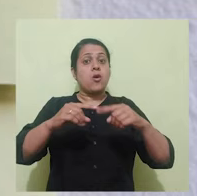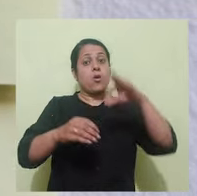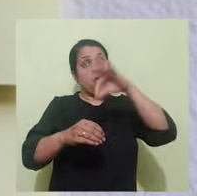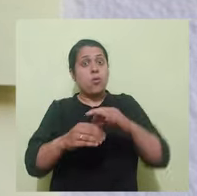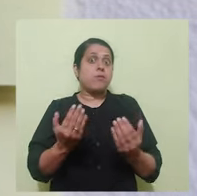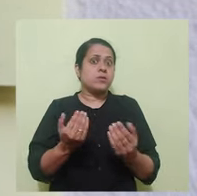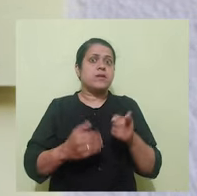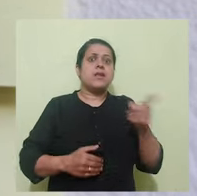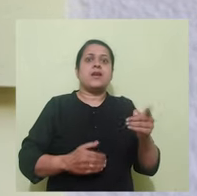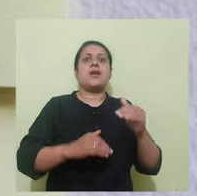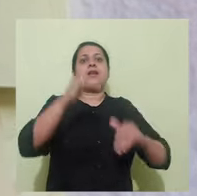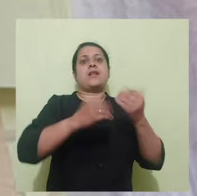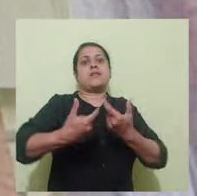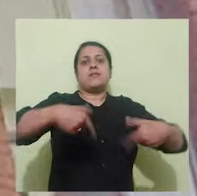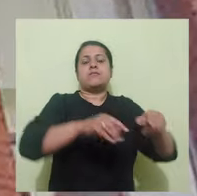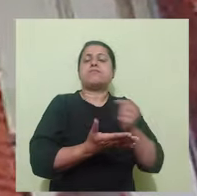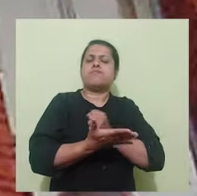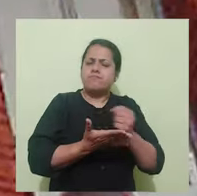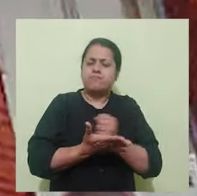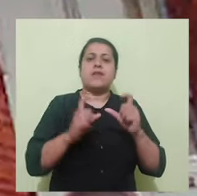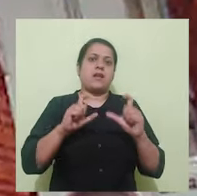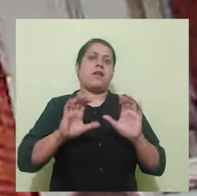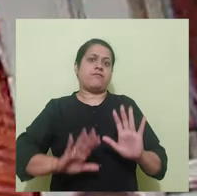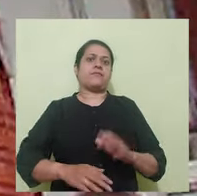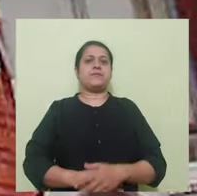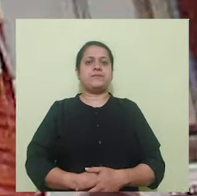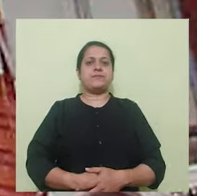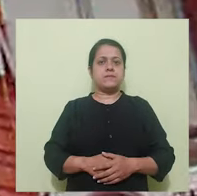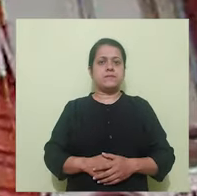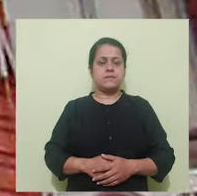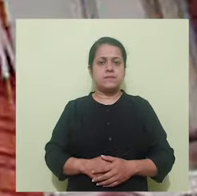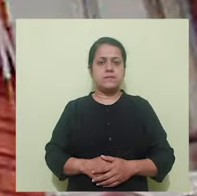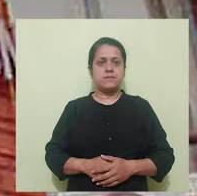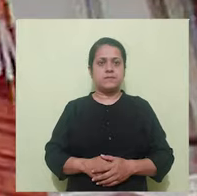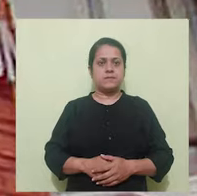every citizen gets an opportunity to cast their vote.